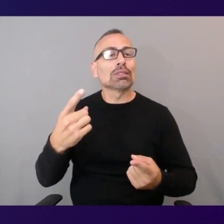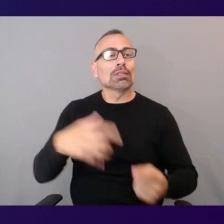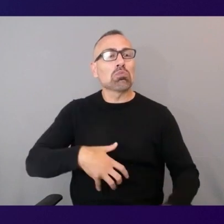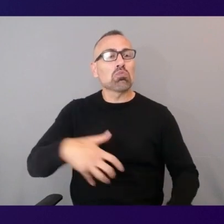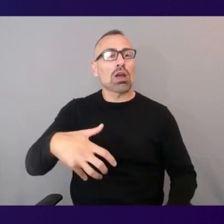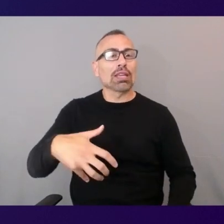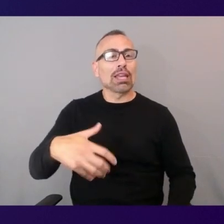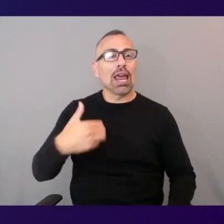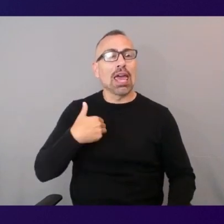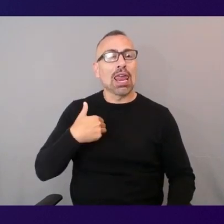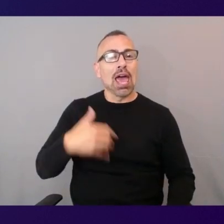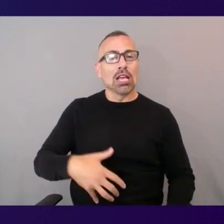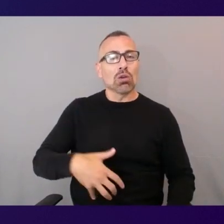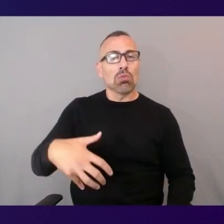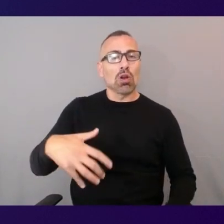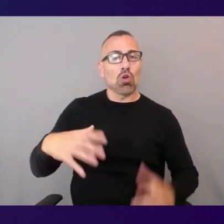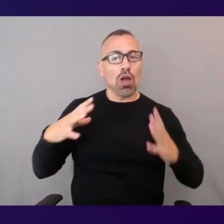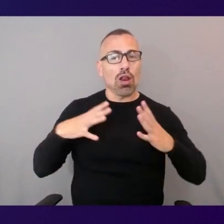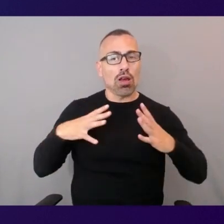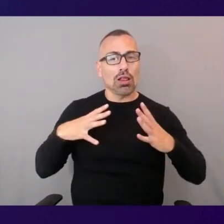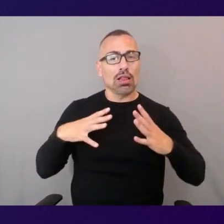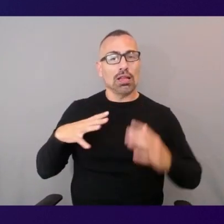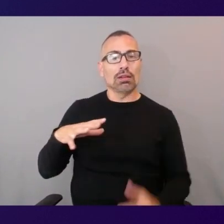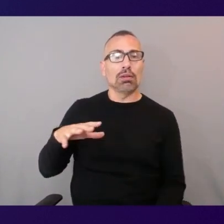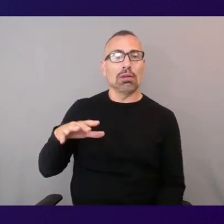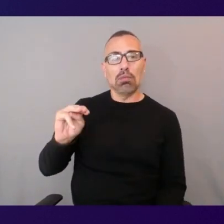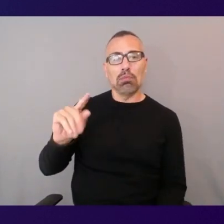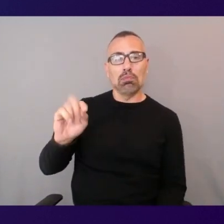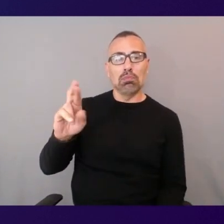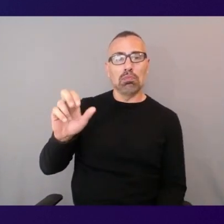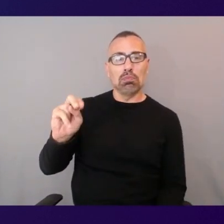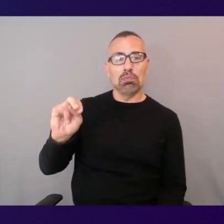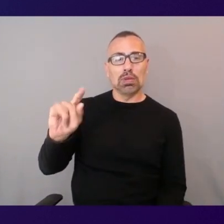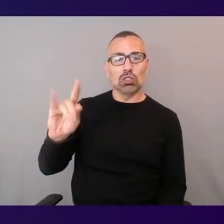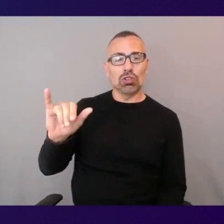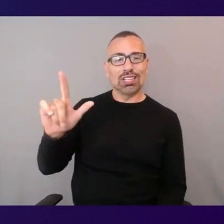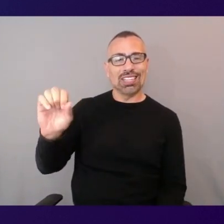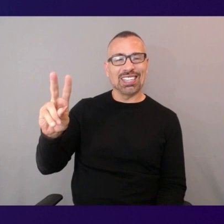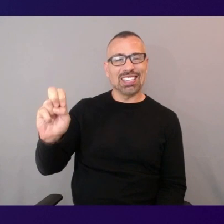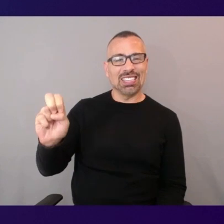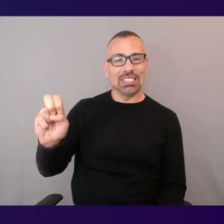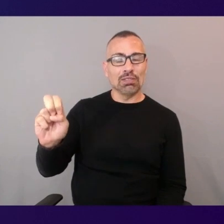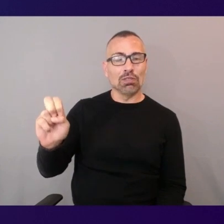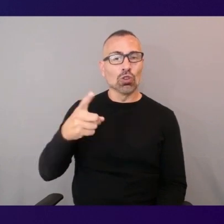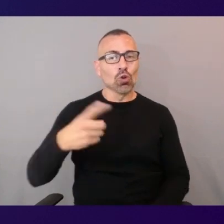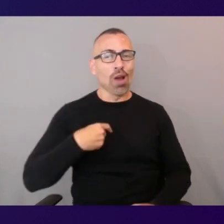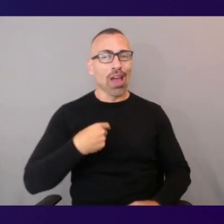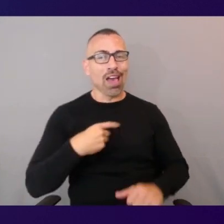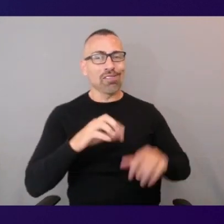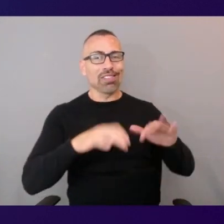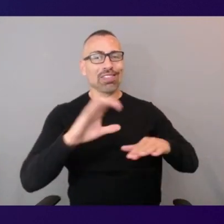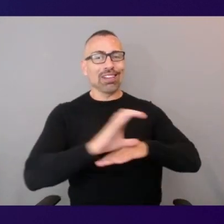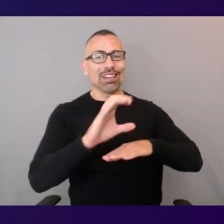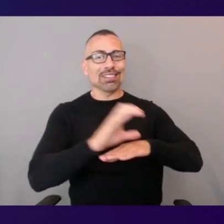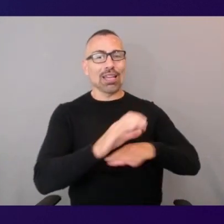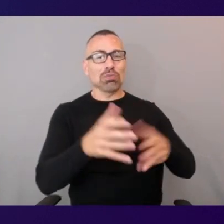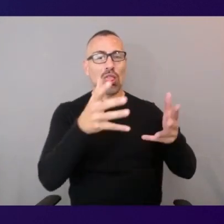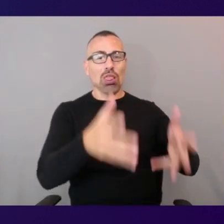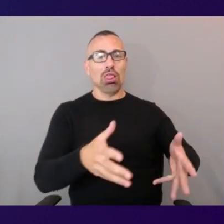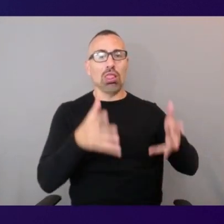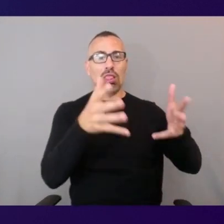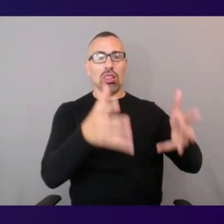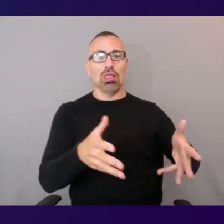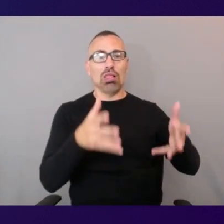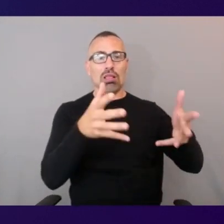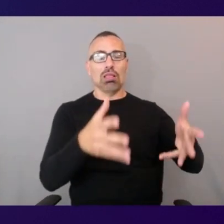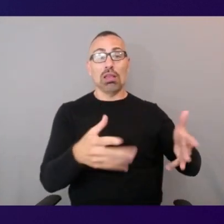have that desktop being there's costs associated with that, right? Just sitting there. Yeah, just sitting there. It's idle time stuff, right? So